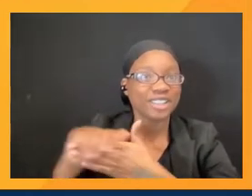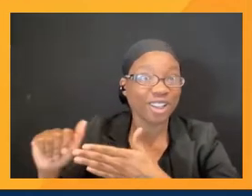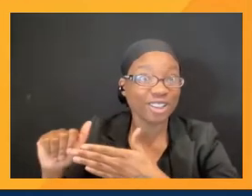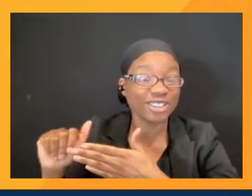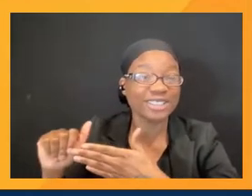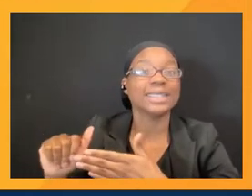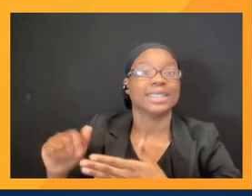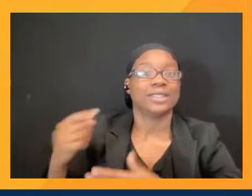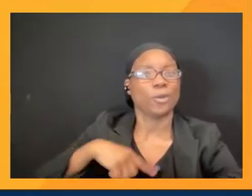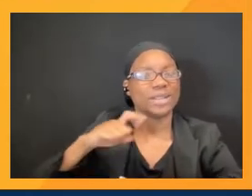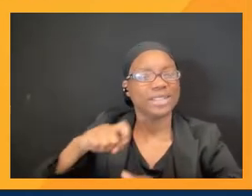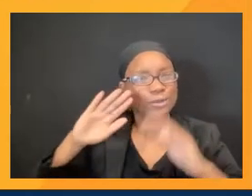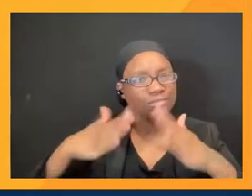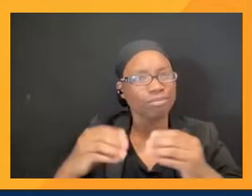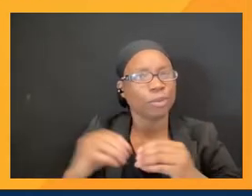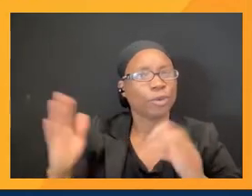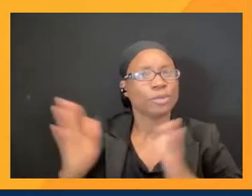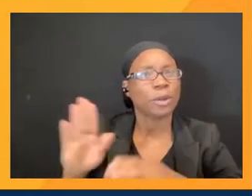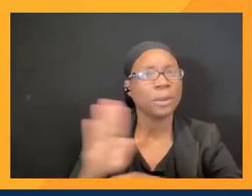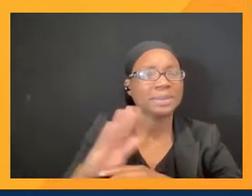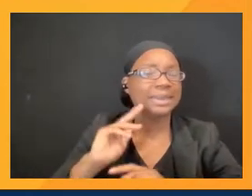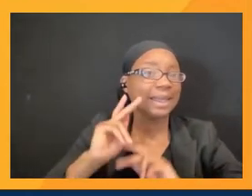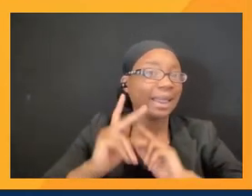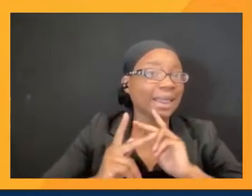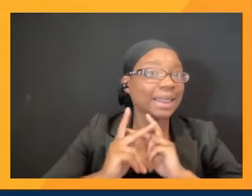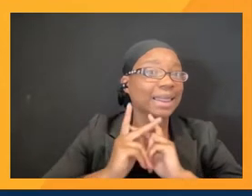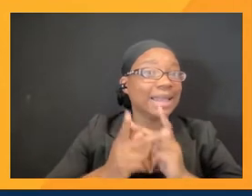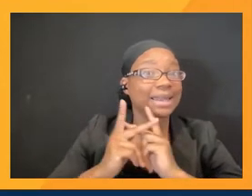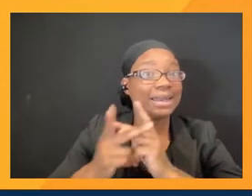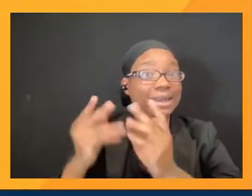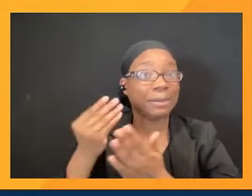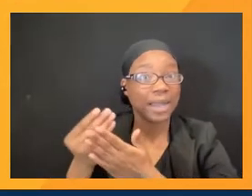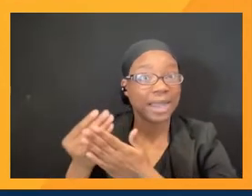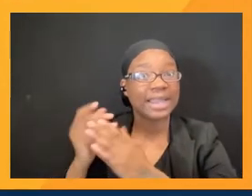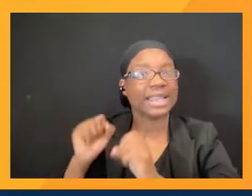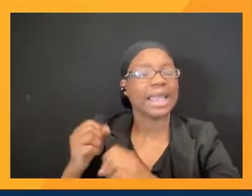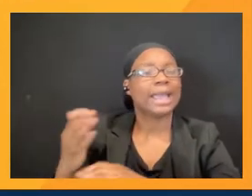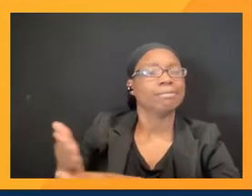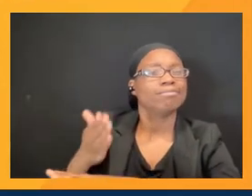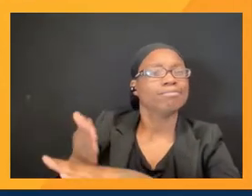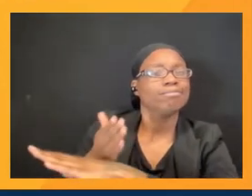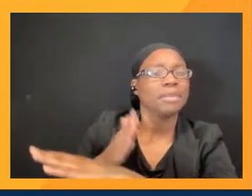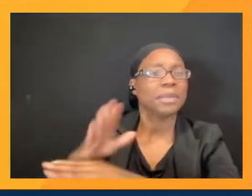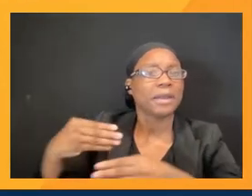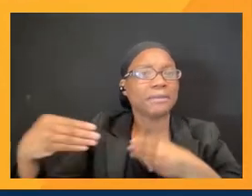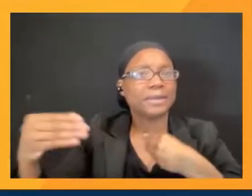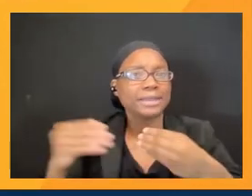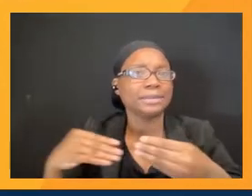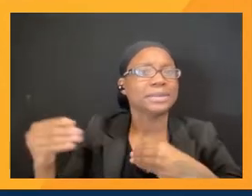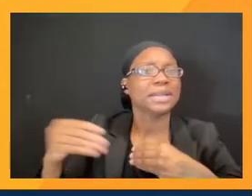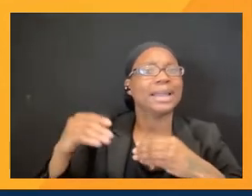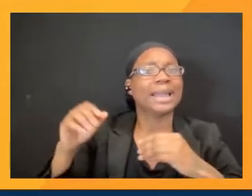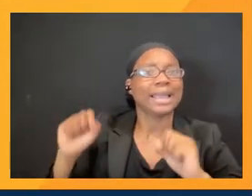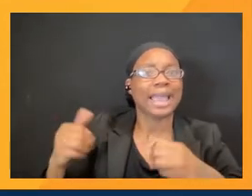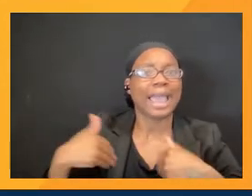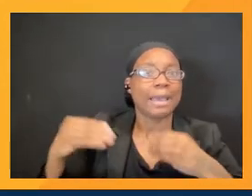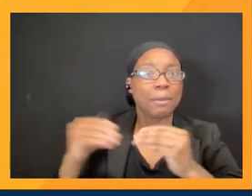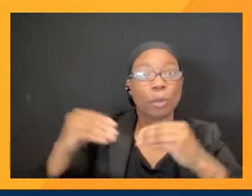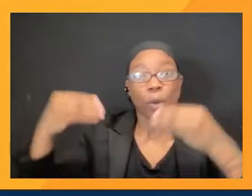small businesses who depend on those systems. In addition, the innovation. Of course, our small businesses